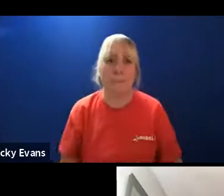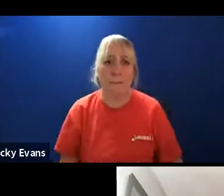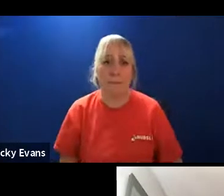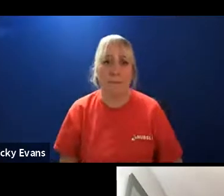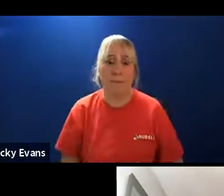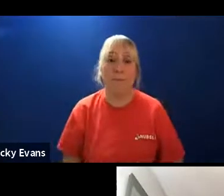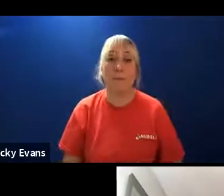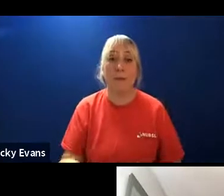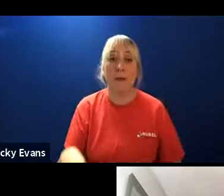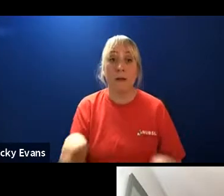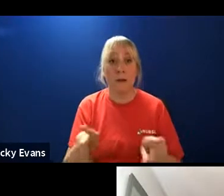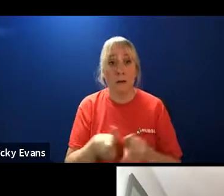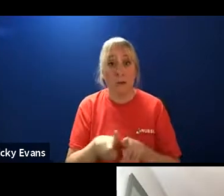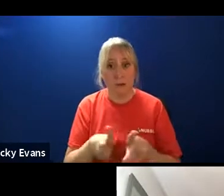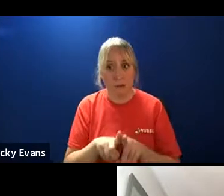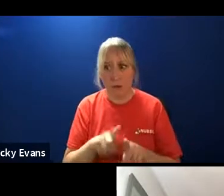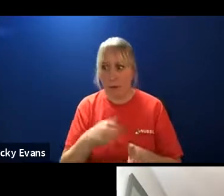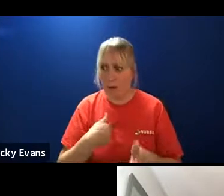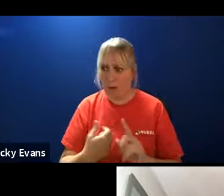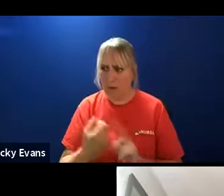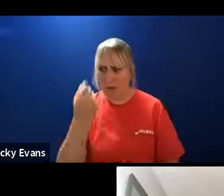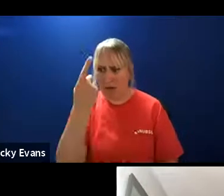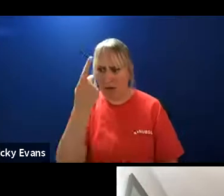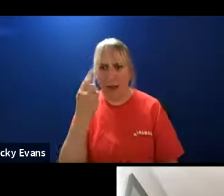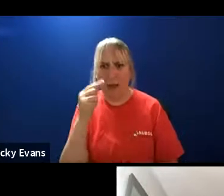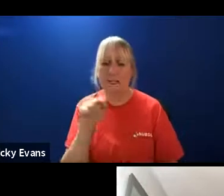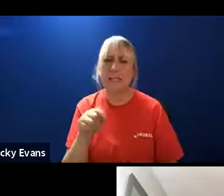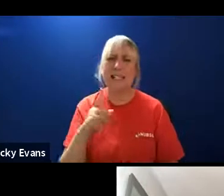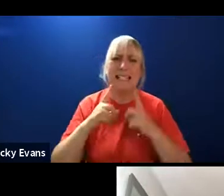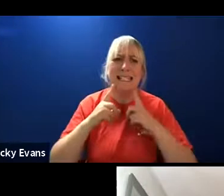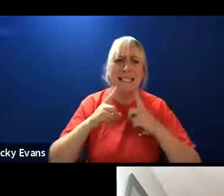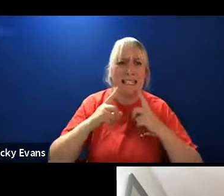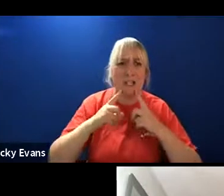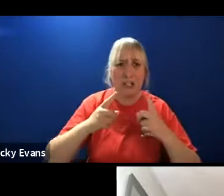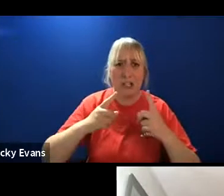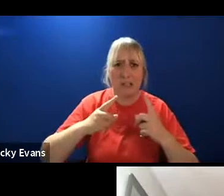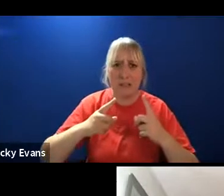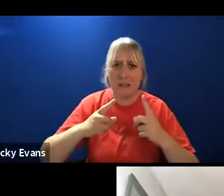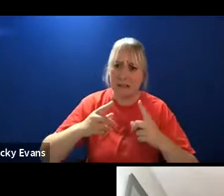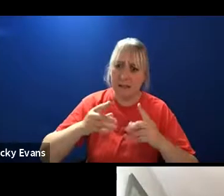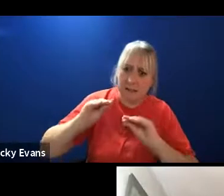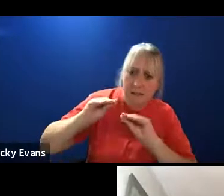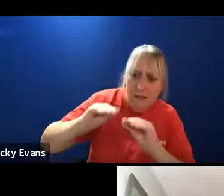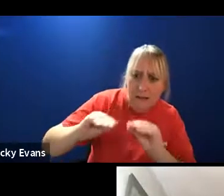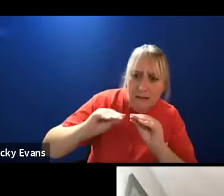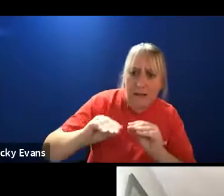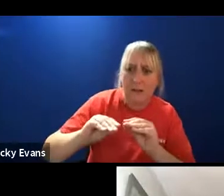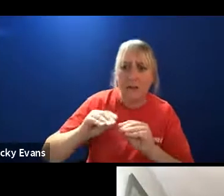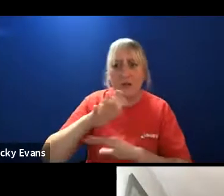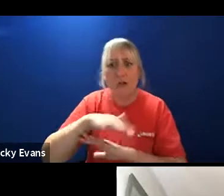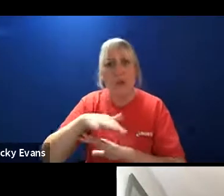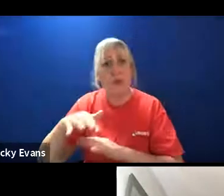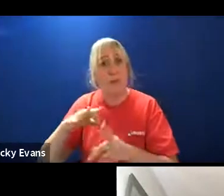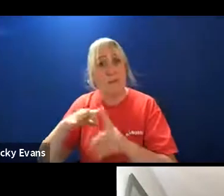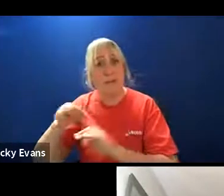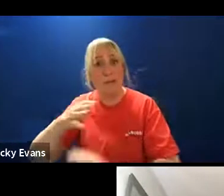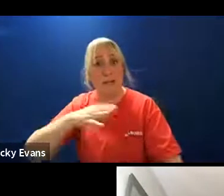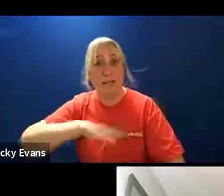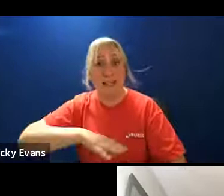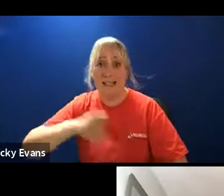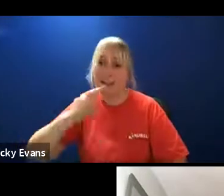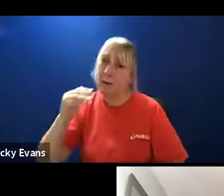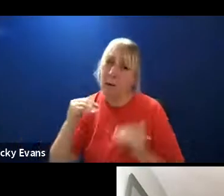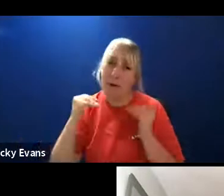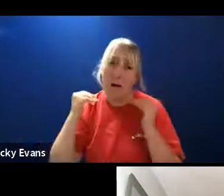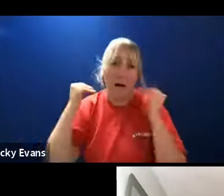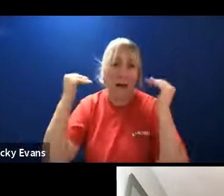other thing that struck me was that the teachers who taught children with special needs were the highest trained, and they